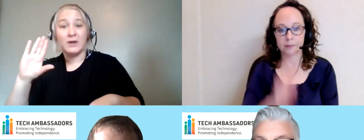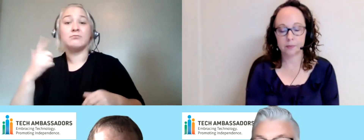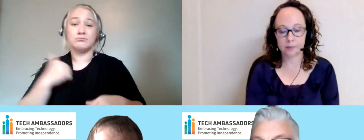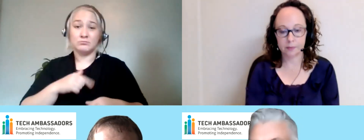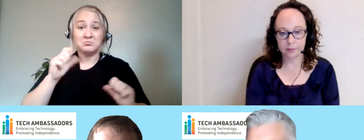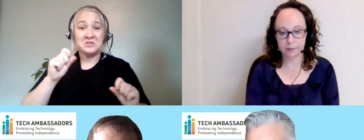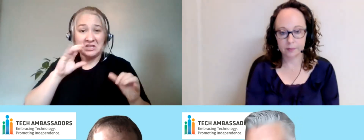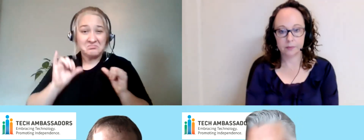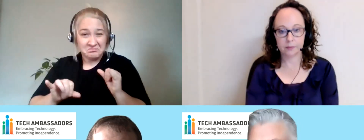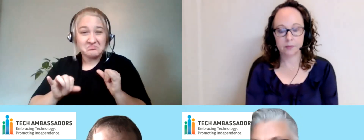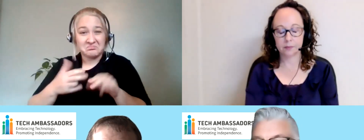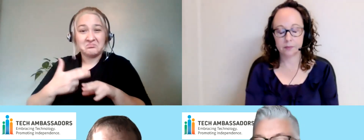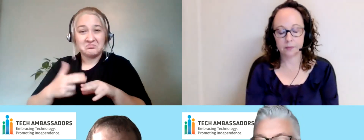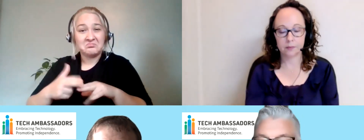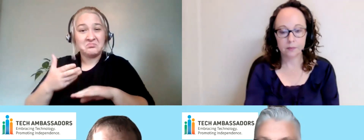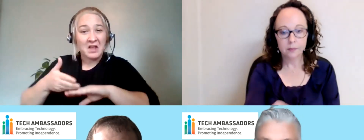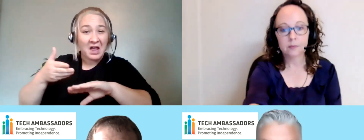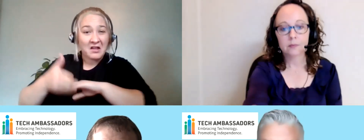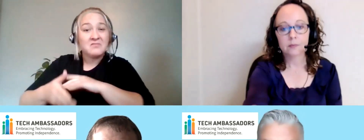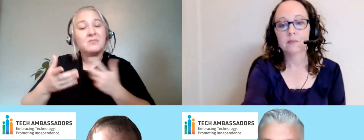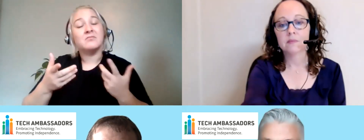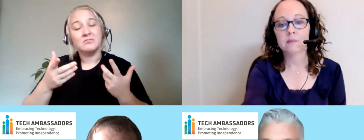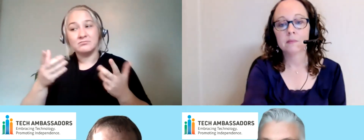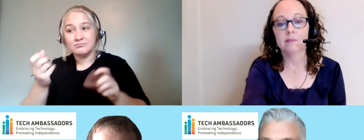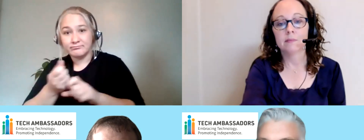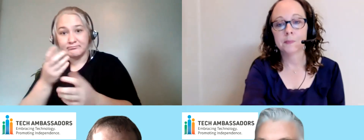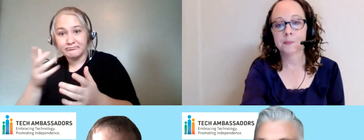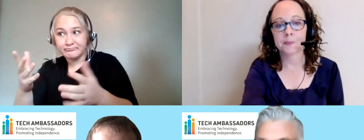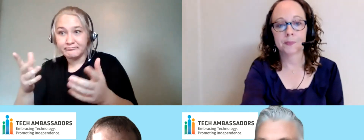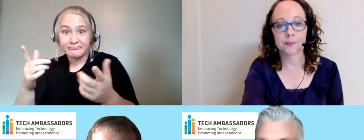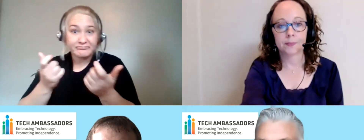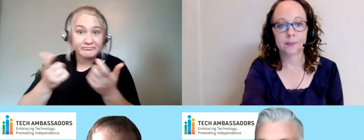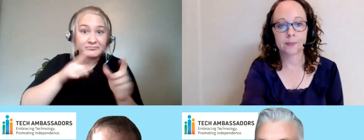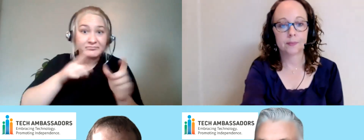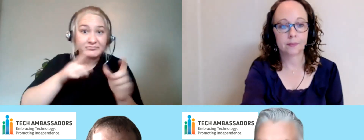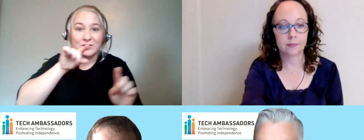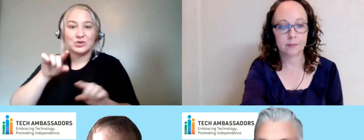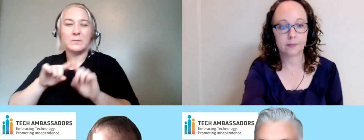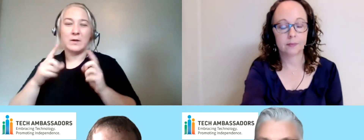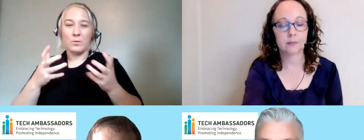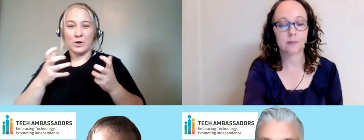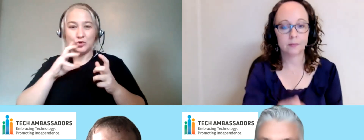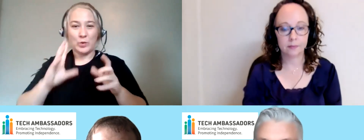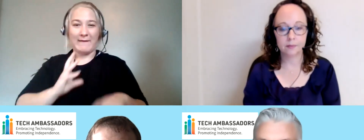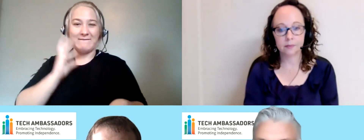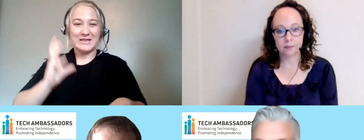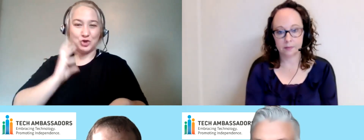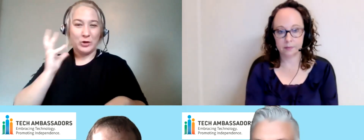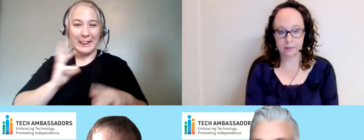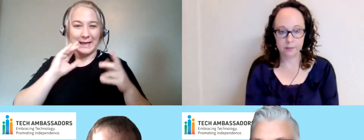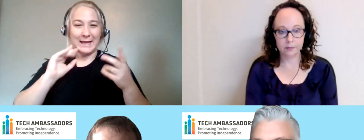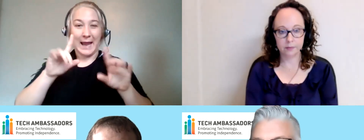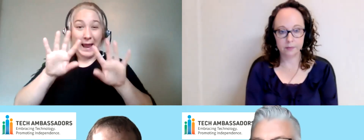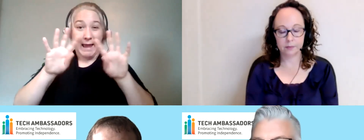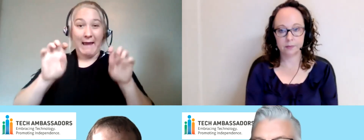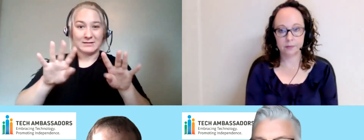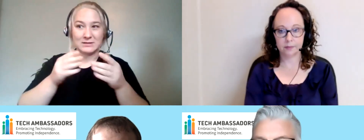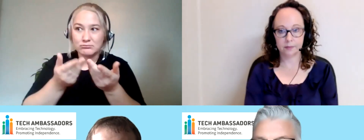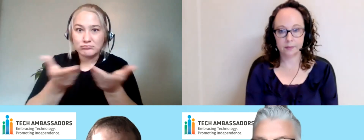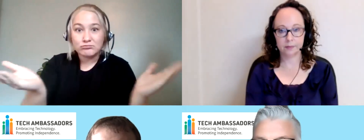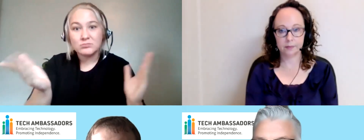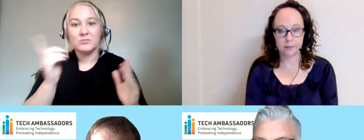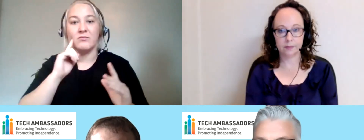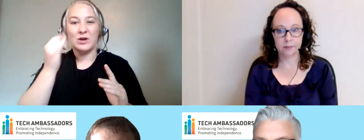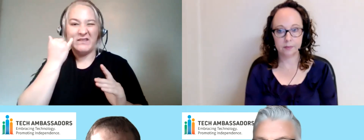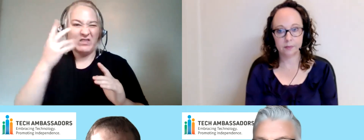but we do want to make sure we get this in before we kind of officially say goodbye to those of you who may have had something else to do at 11 today. So